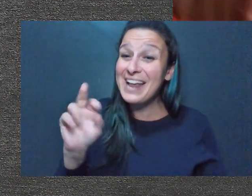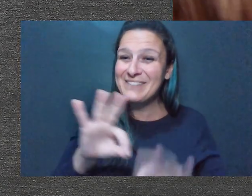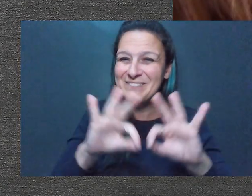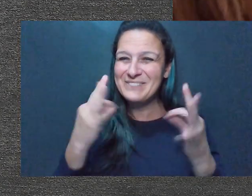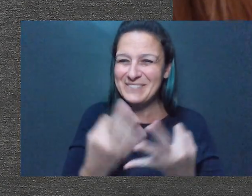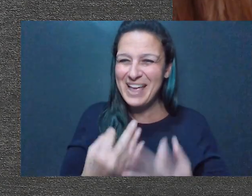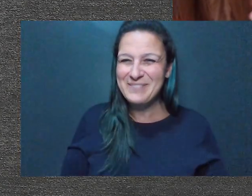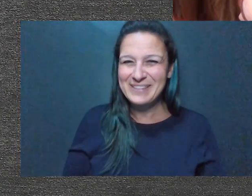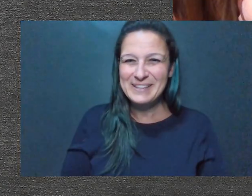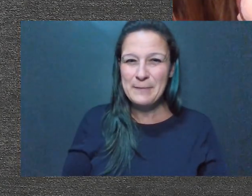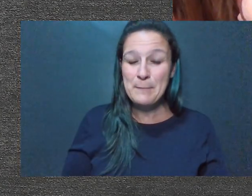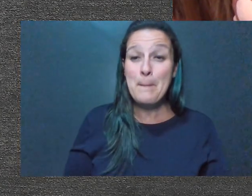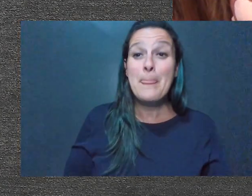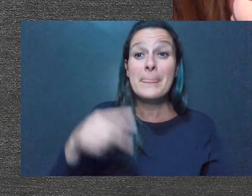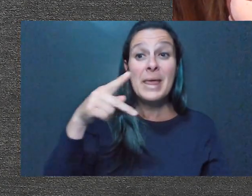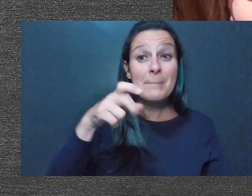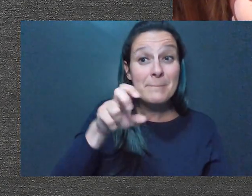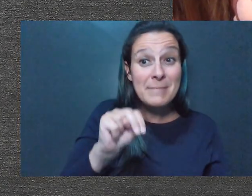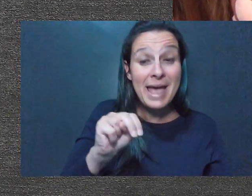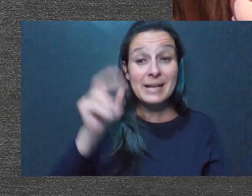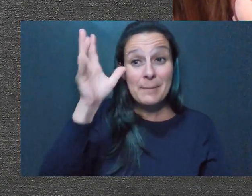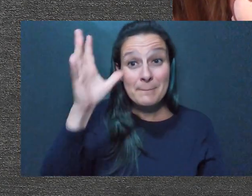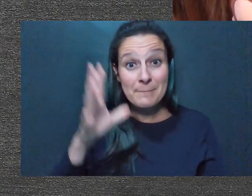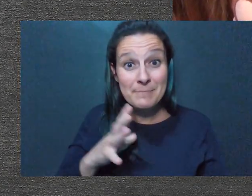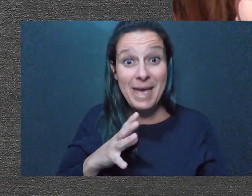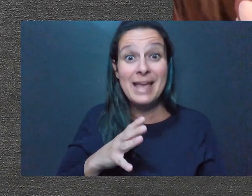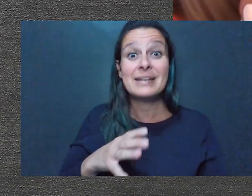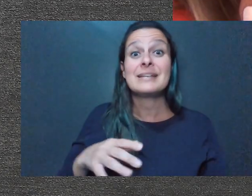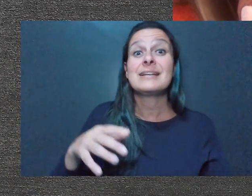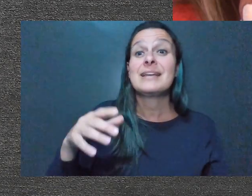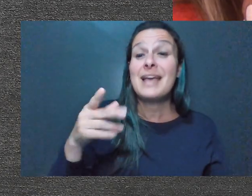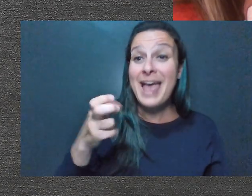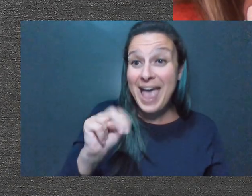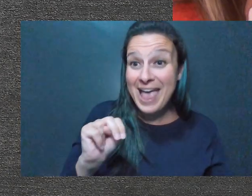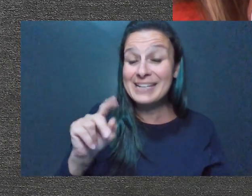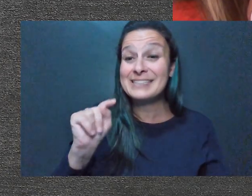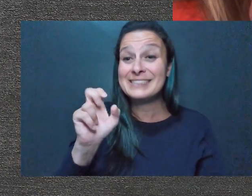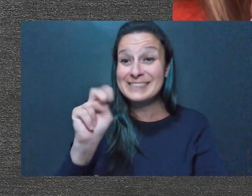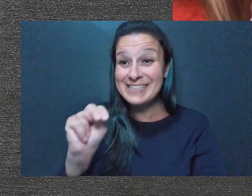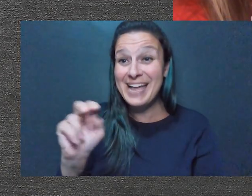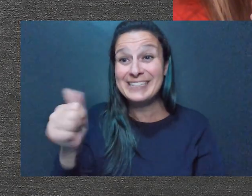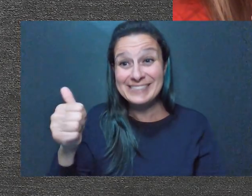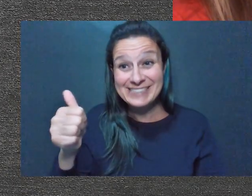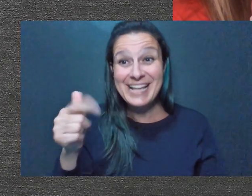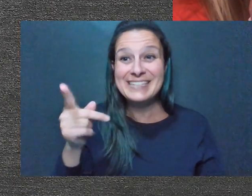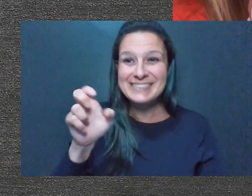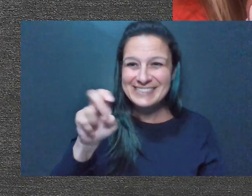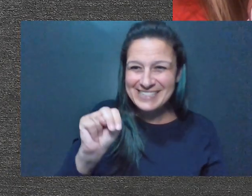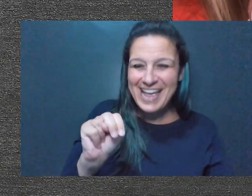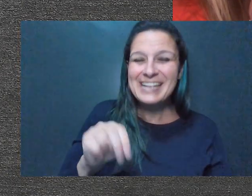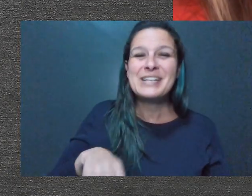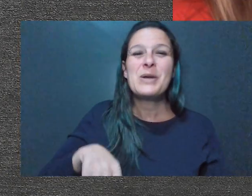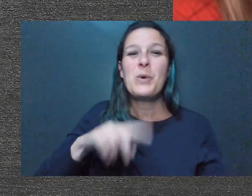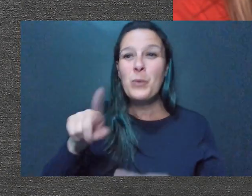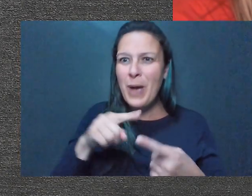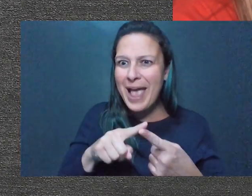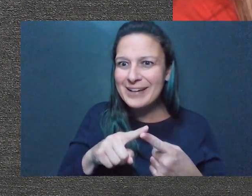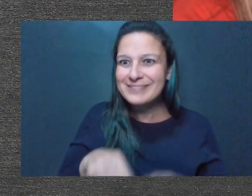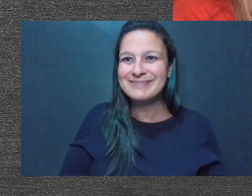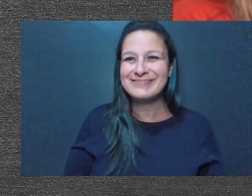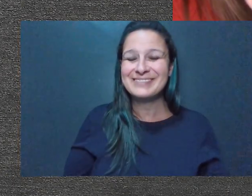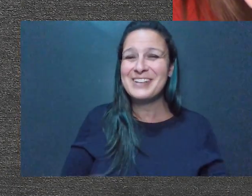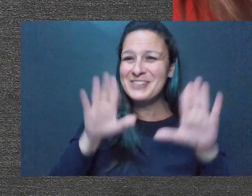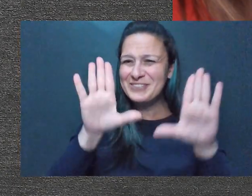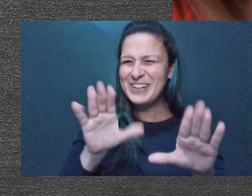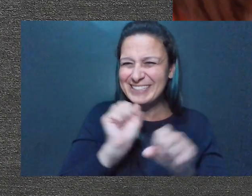family. Pen, men, hen, 10, den, when. Great